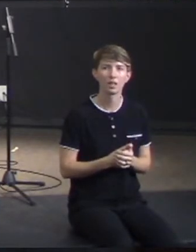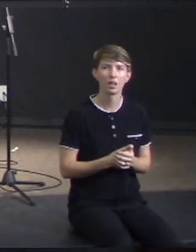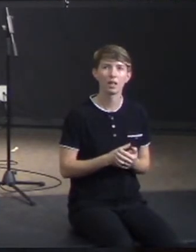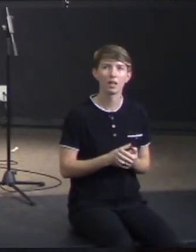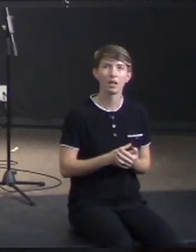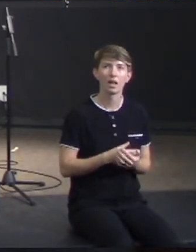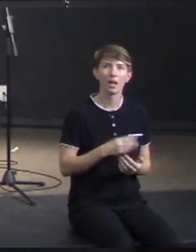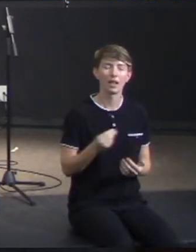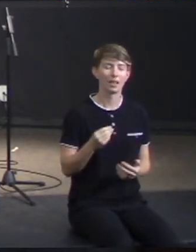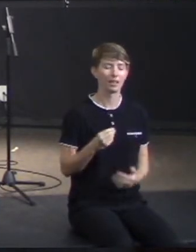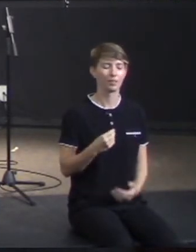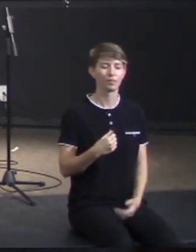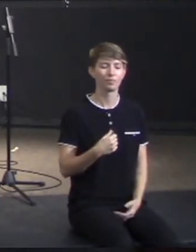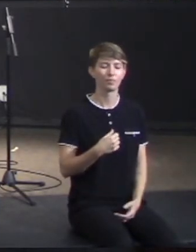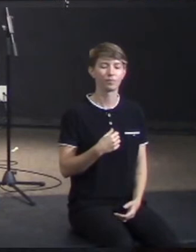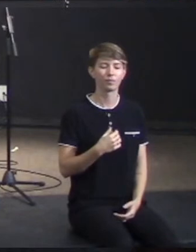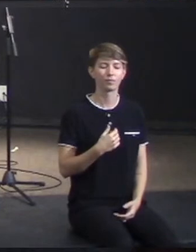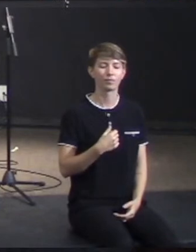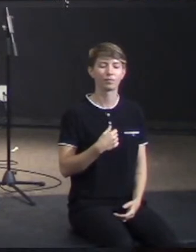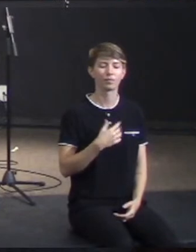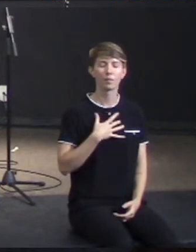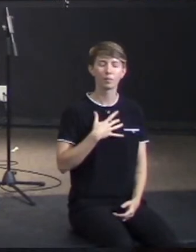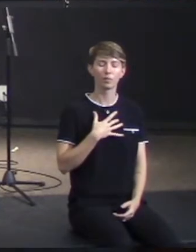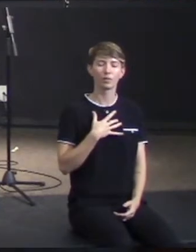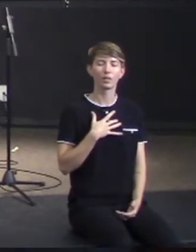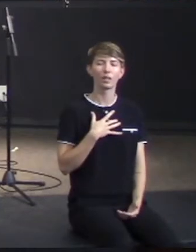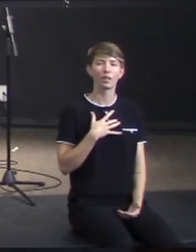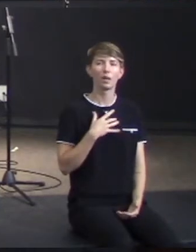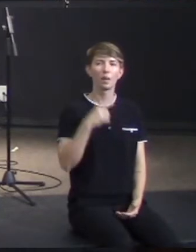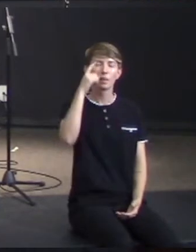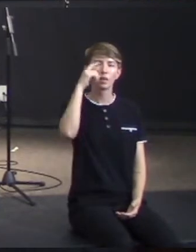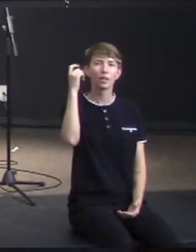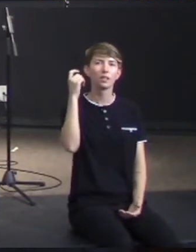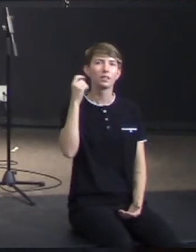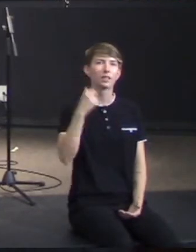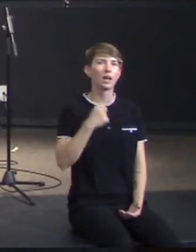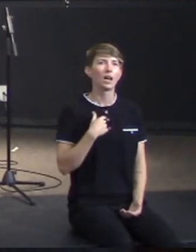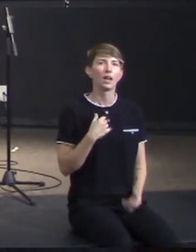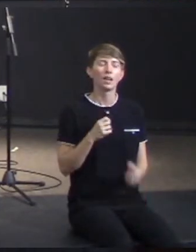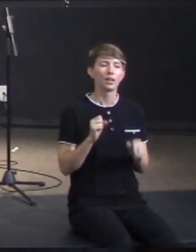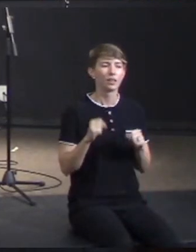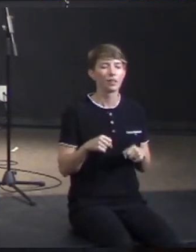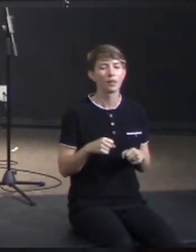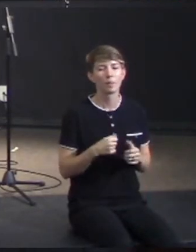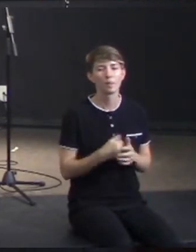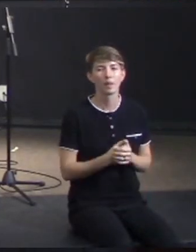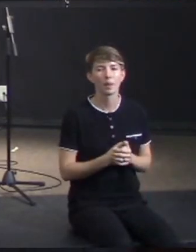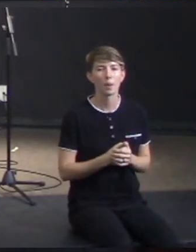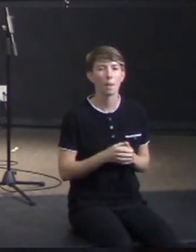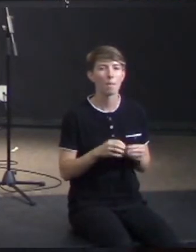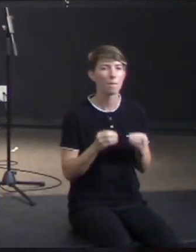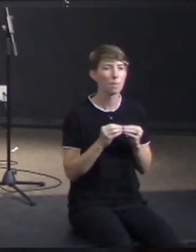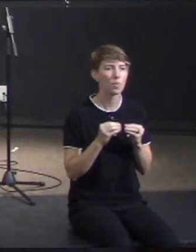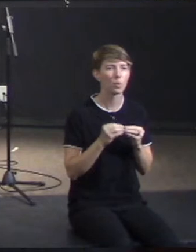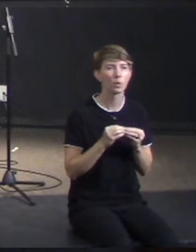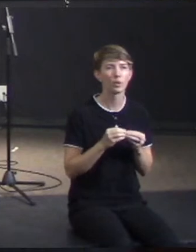and it rocked me. It rocked me because, you know, I could have been more graceful, you know, towards him